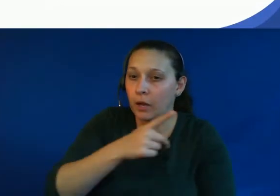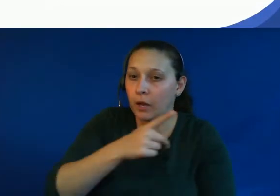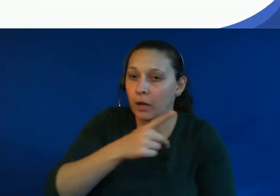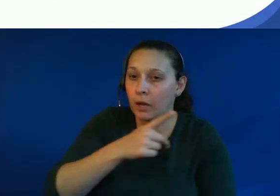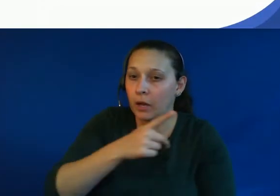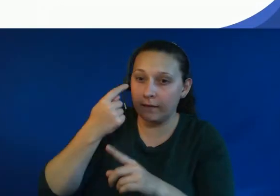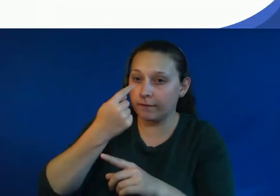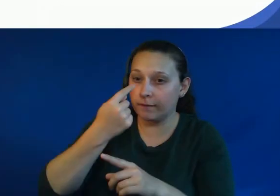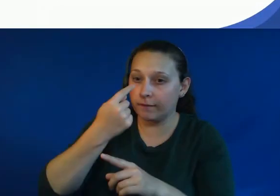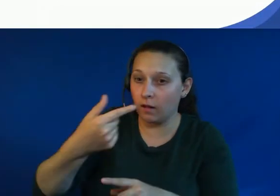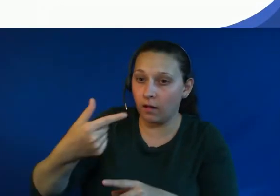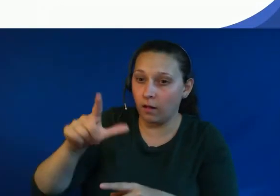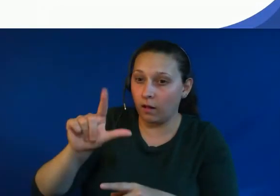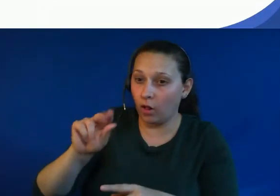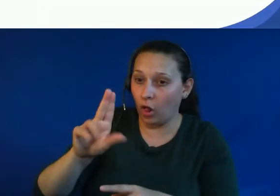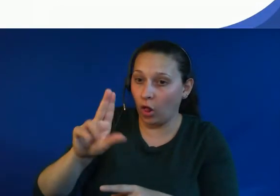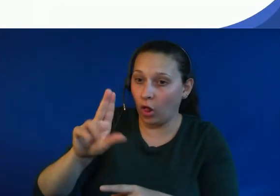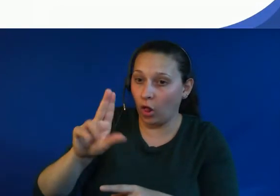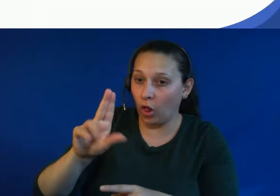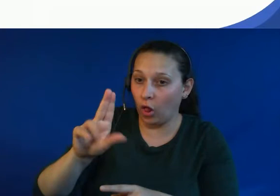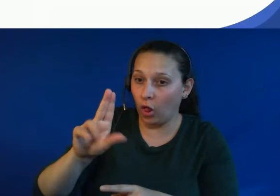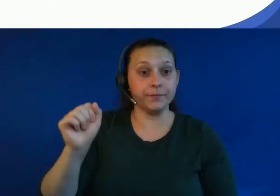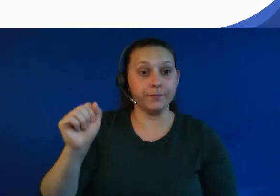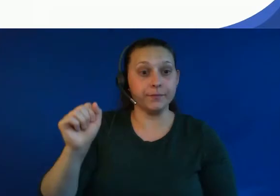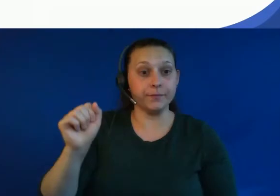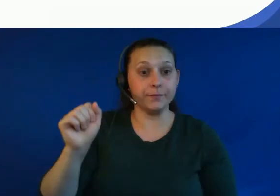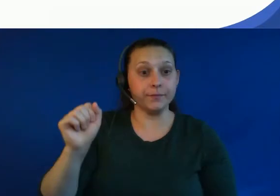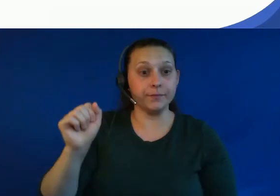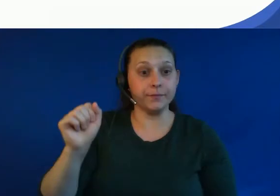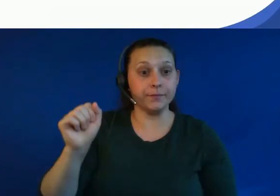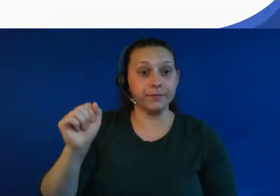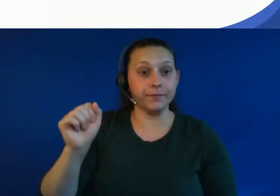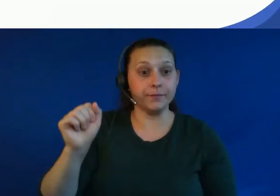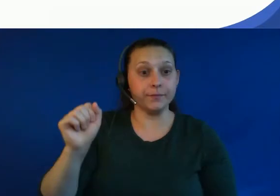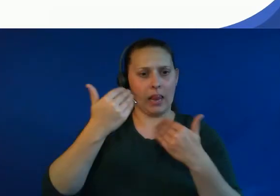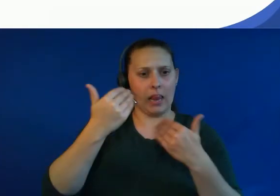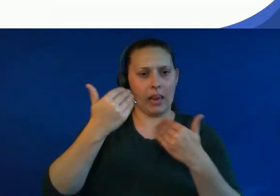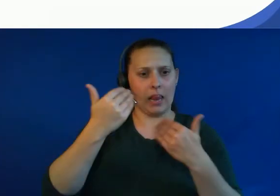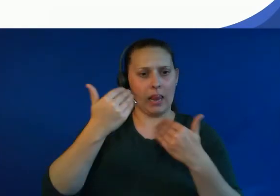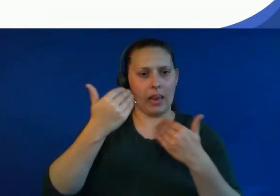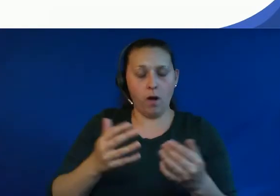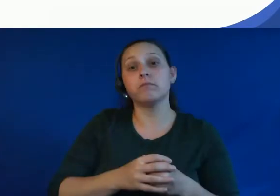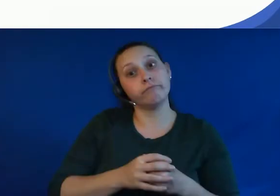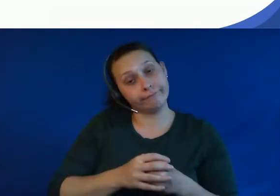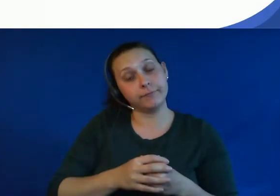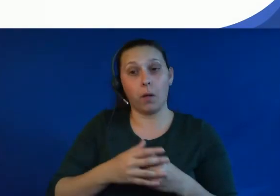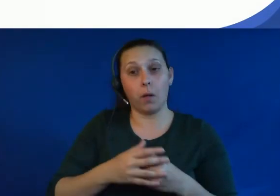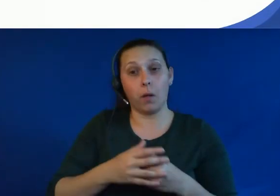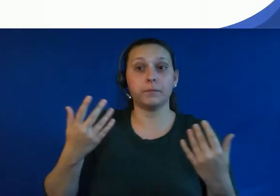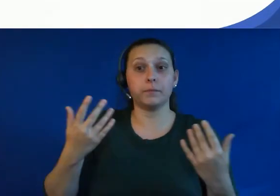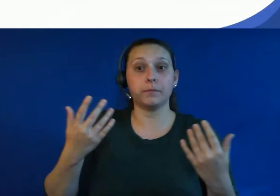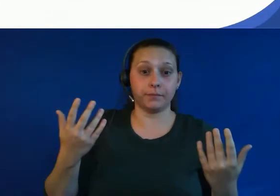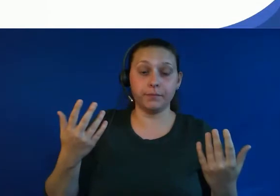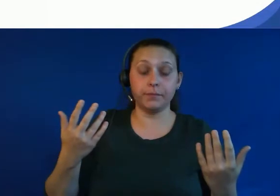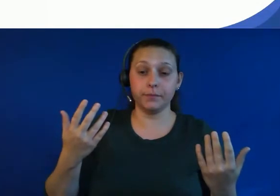so this is a common question that we get. Like, what are the limitations for it? Um, right now, we have